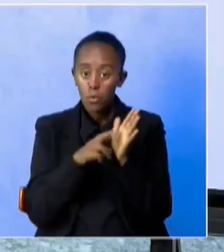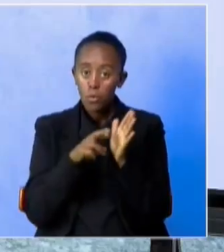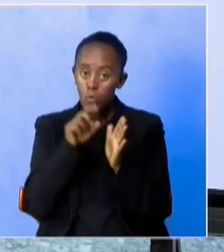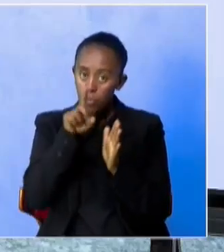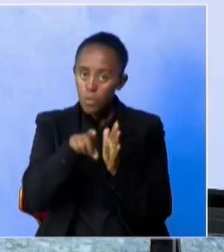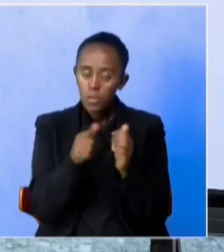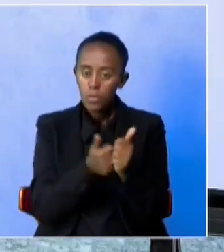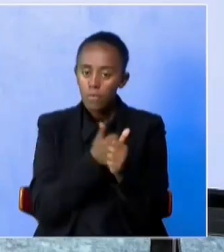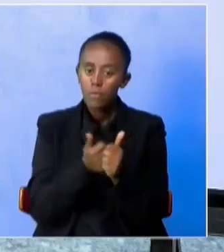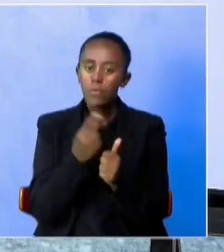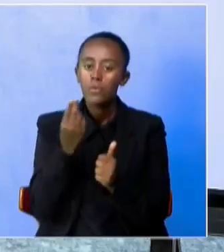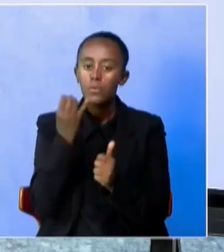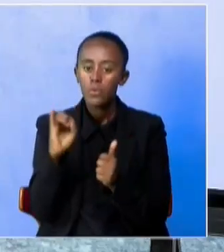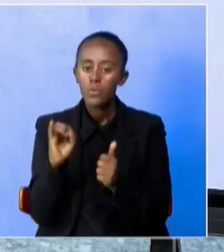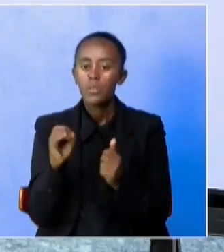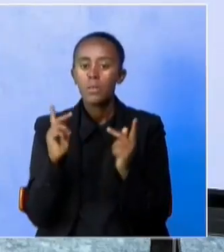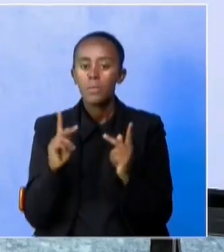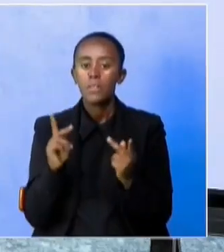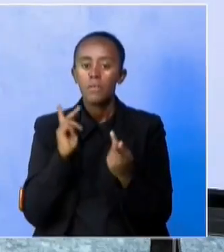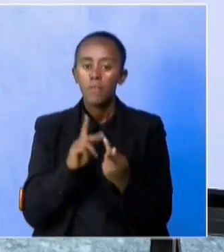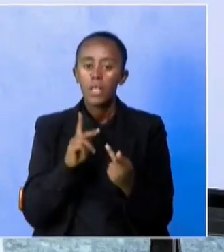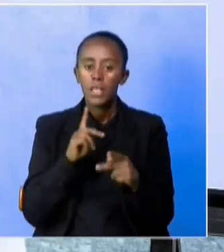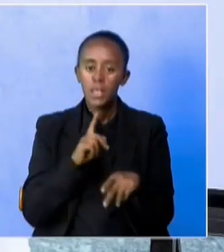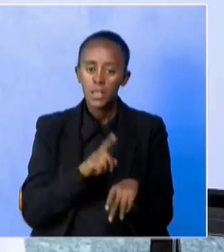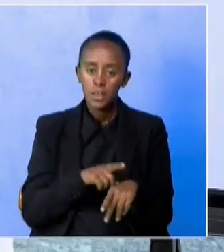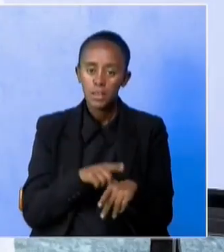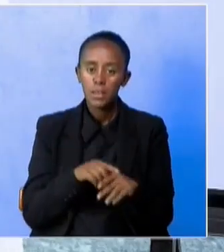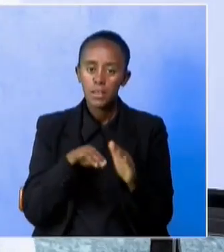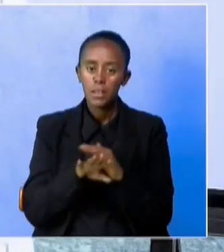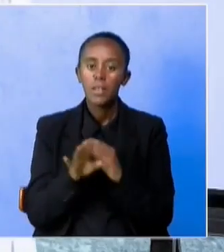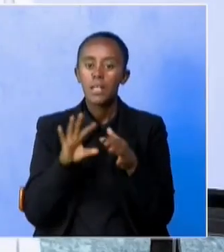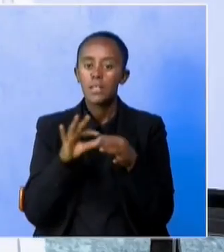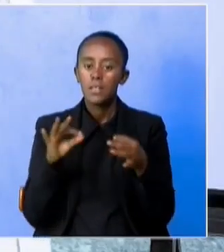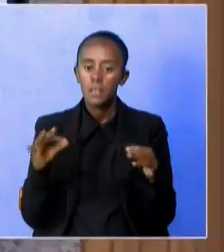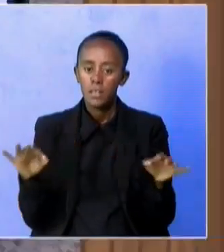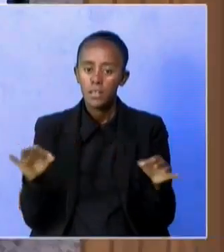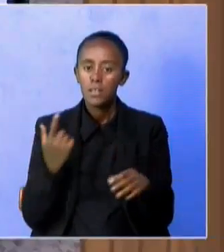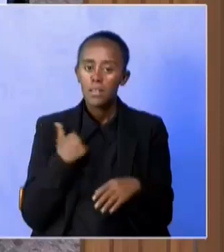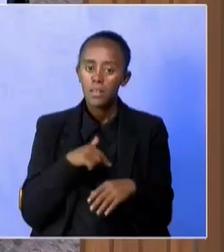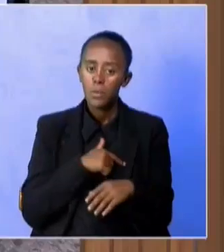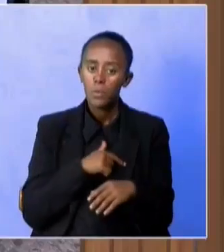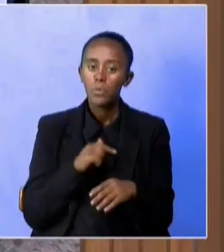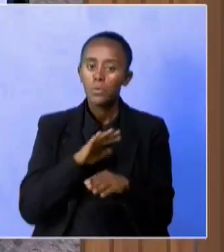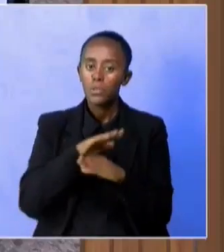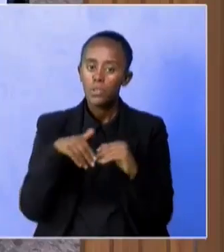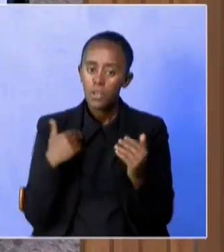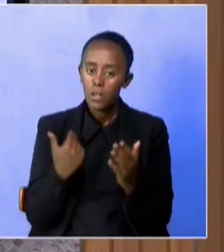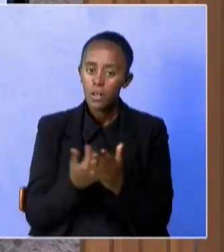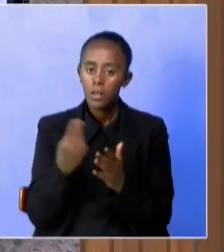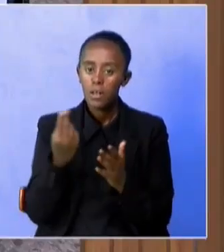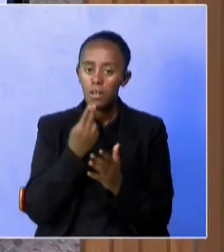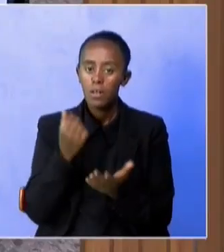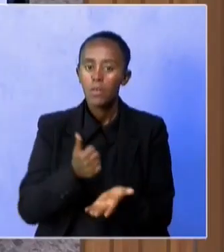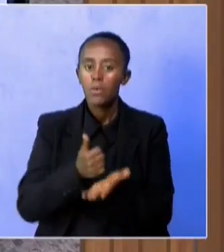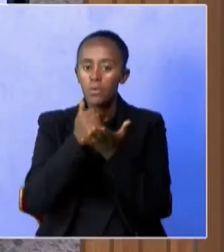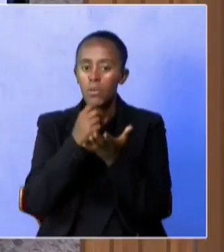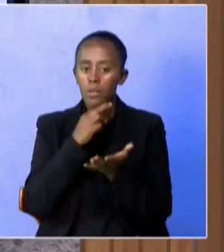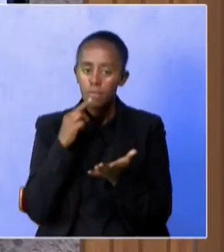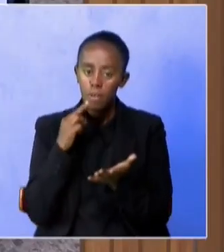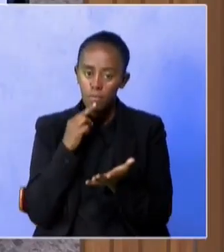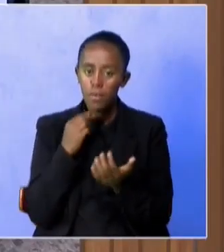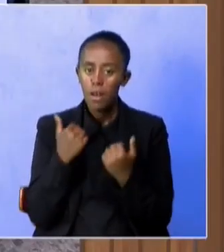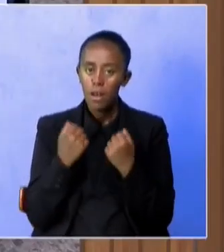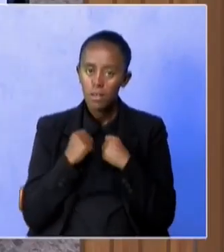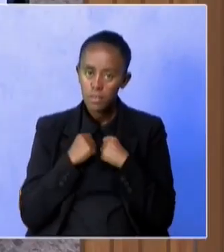perfect tense in a sentence. We generally use the auxiliary verb have when we are making the present